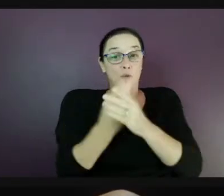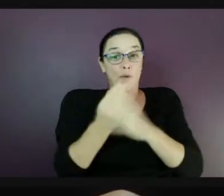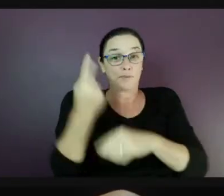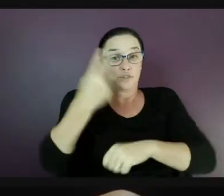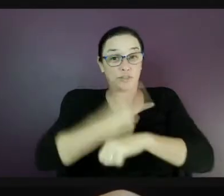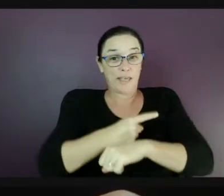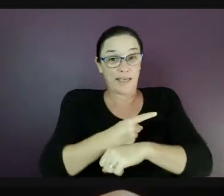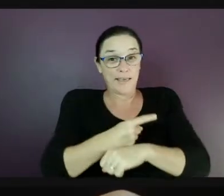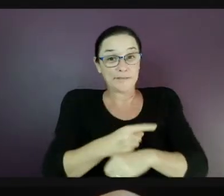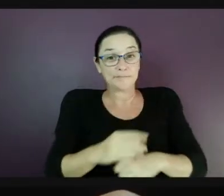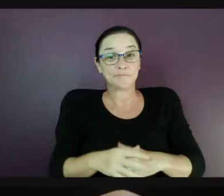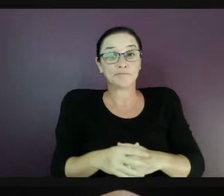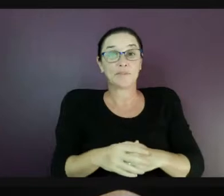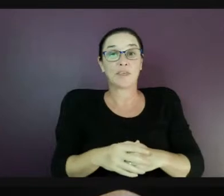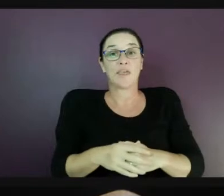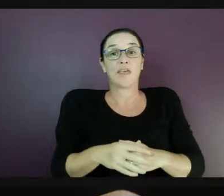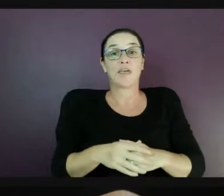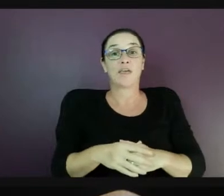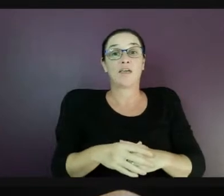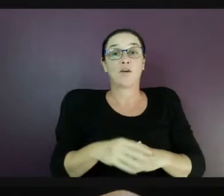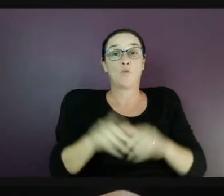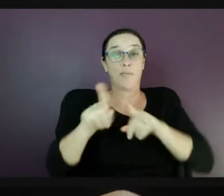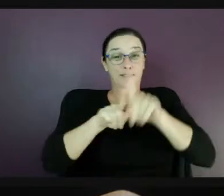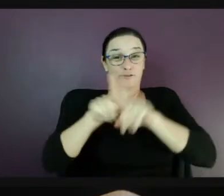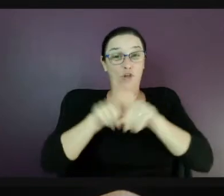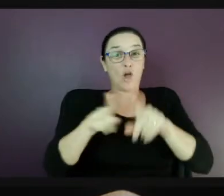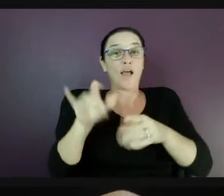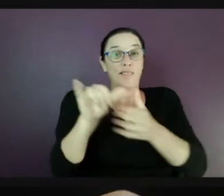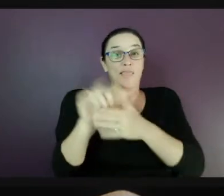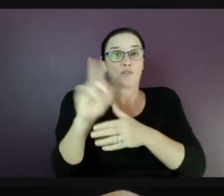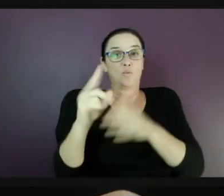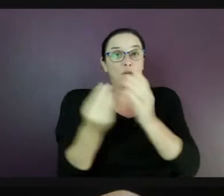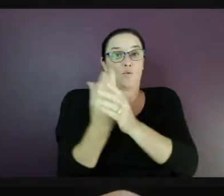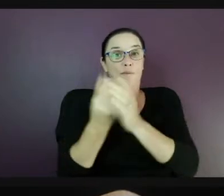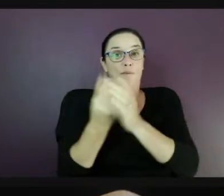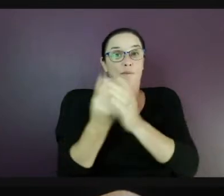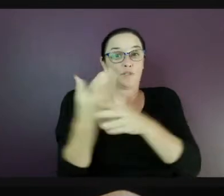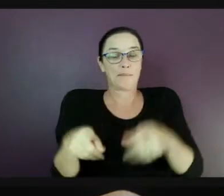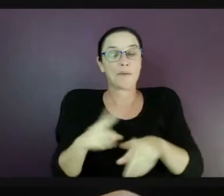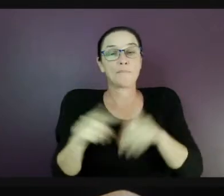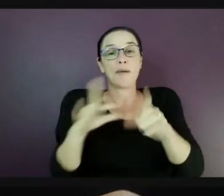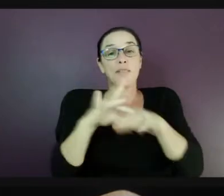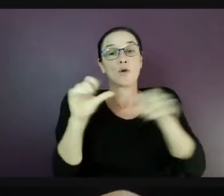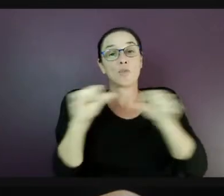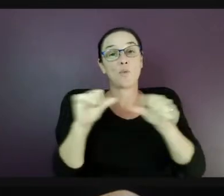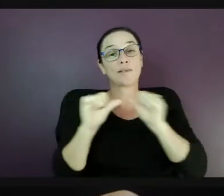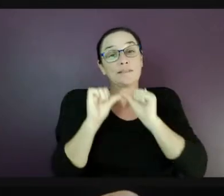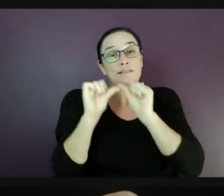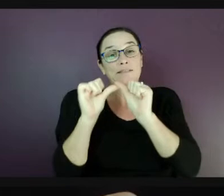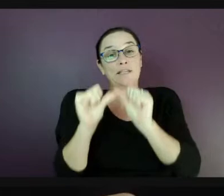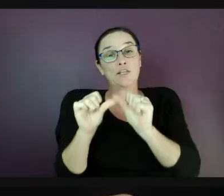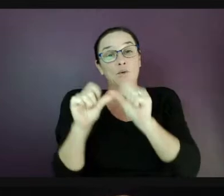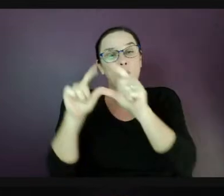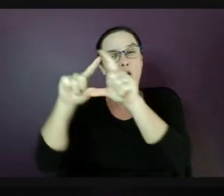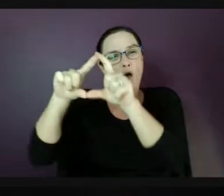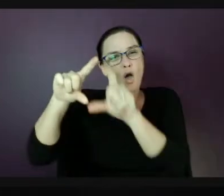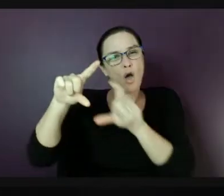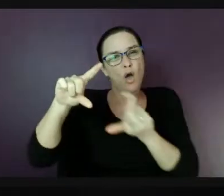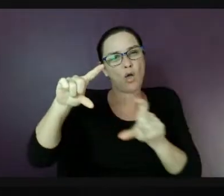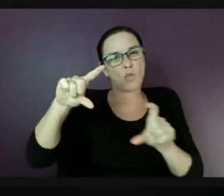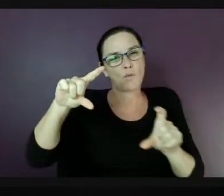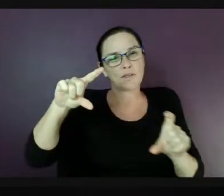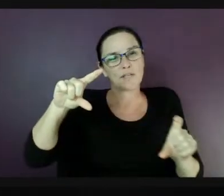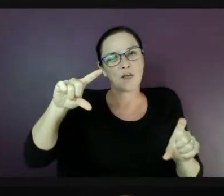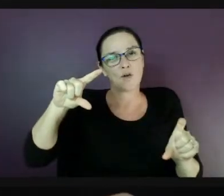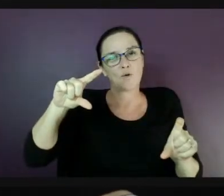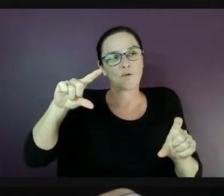be more or less in here, right in there. But earthquakes actually continue all the way down